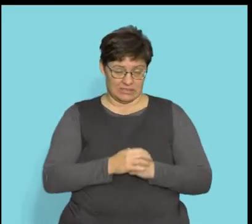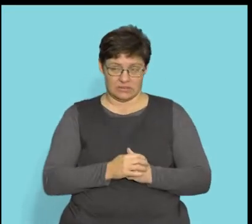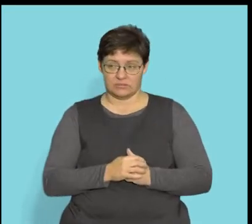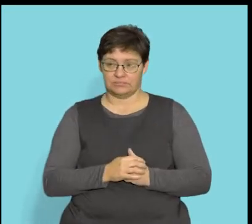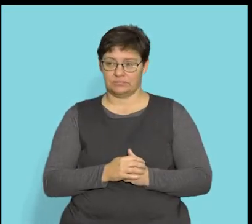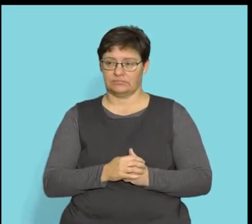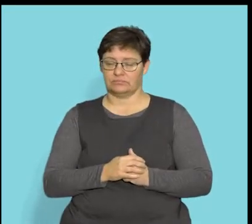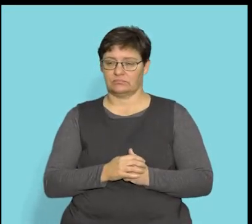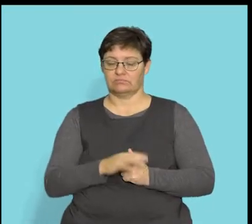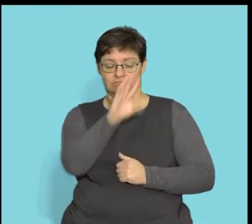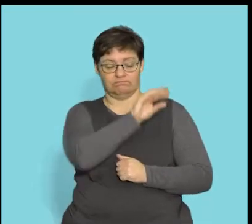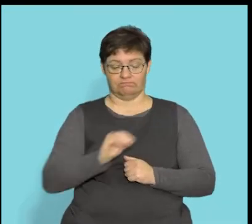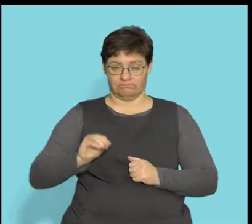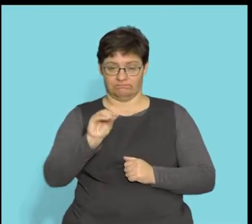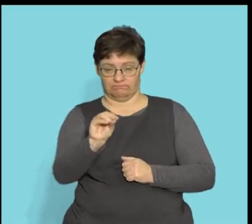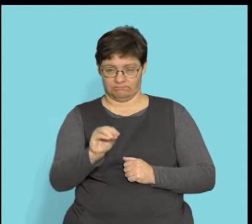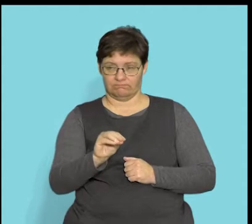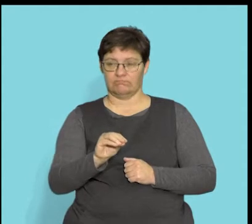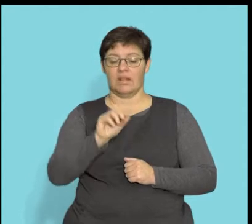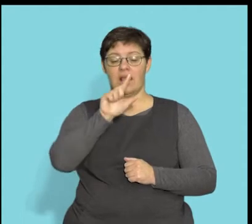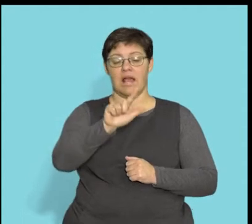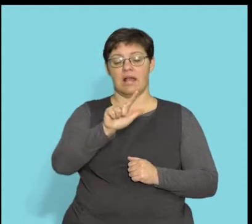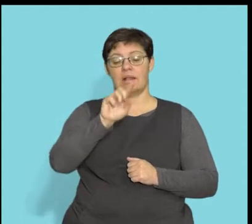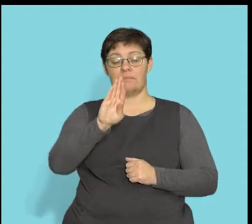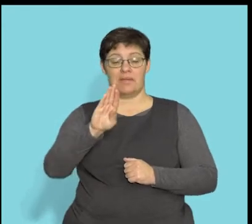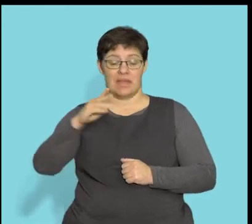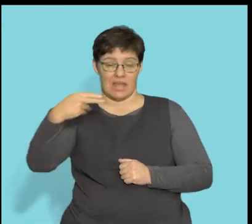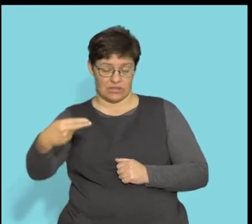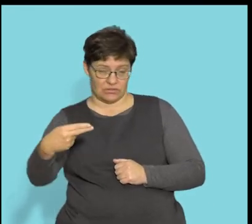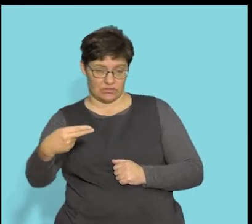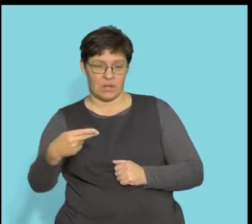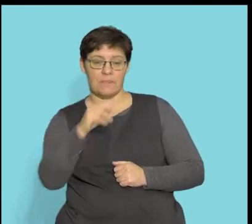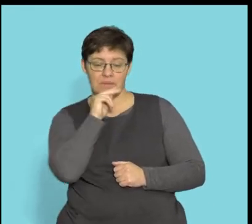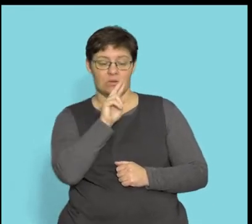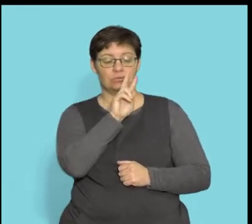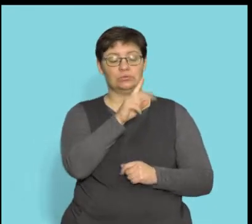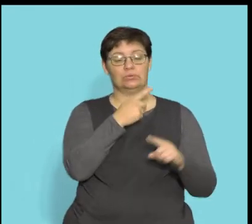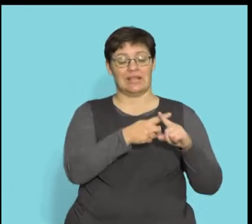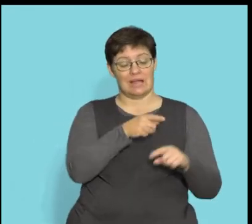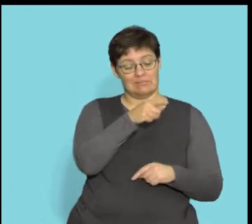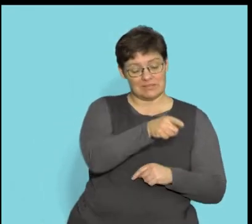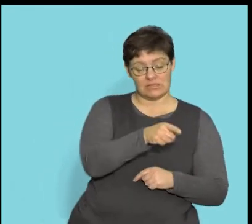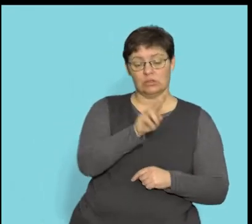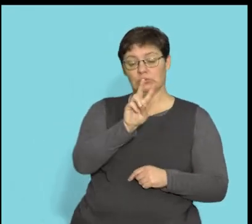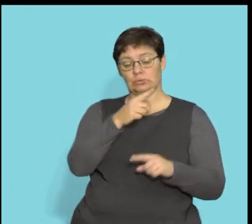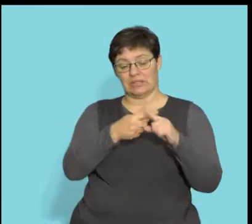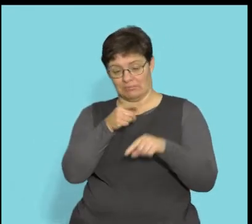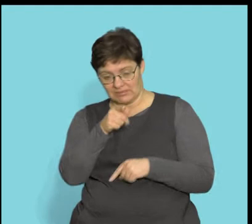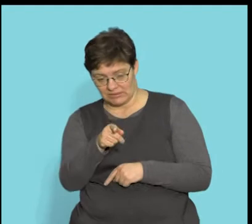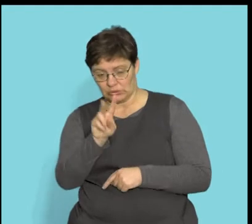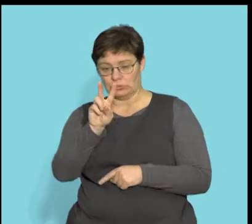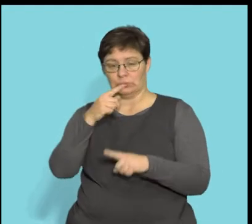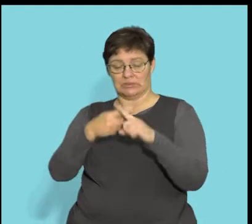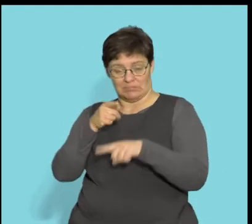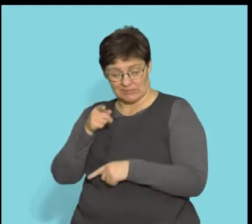So now for subbing in for my length, breadth, and height, I'm going to be subbing in 2 times those distances